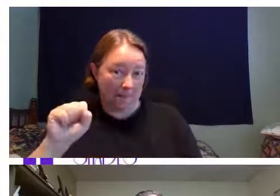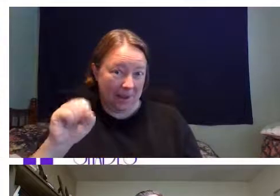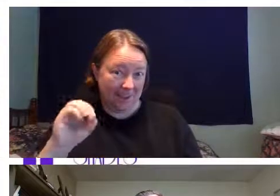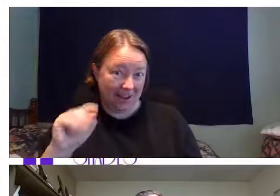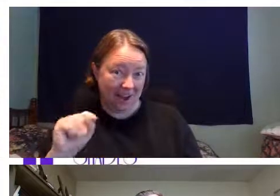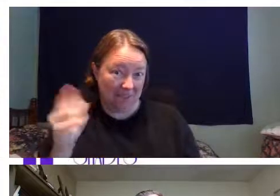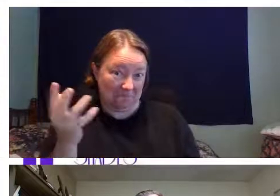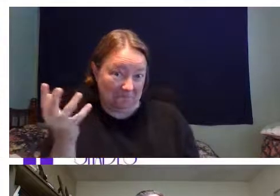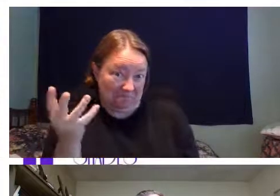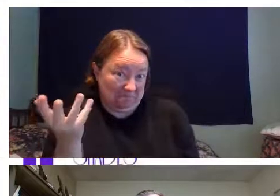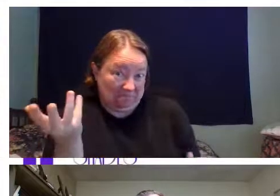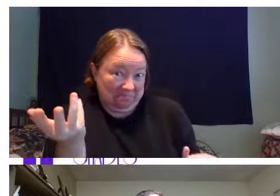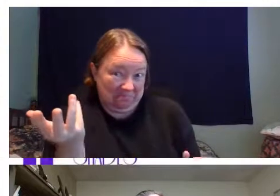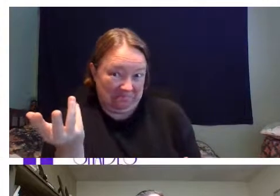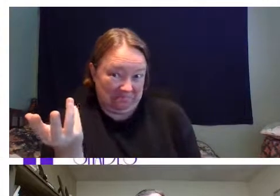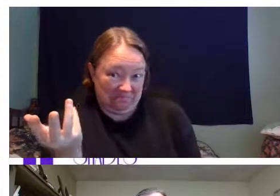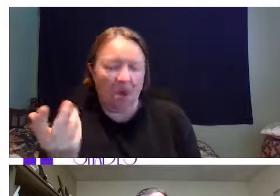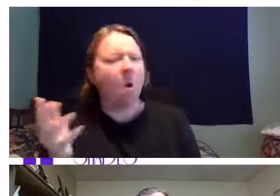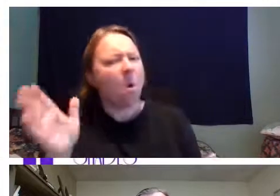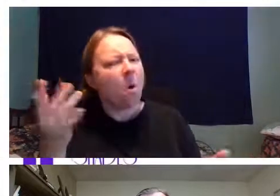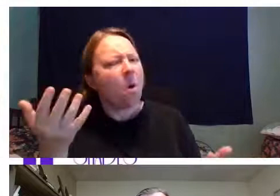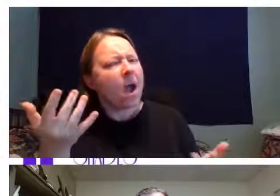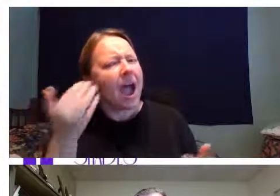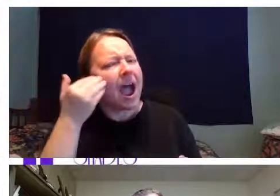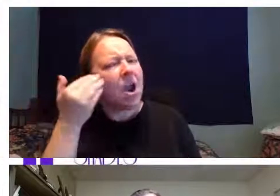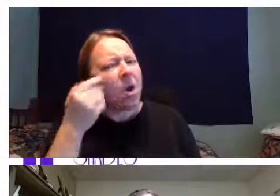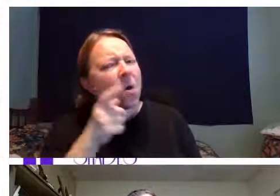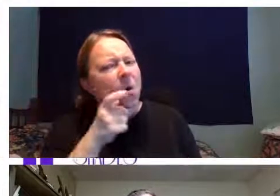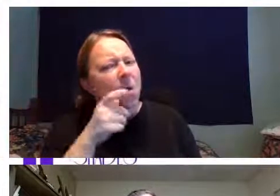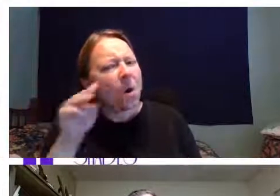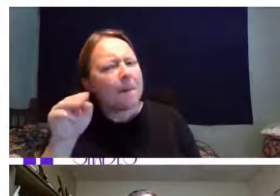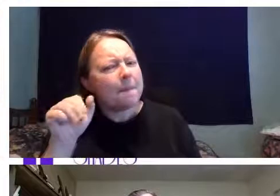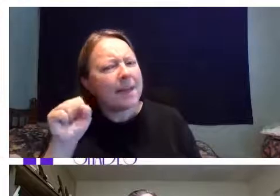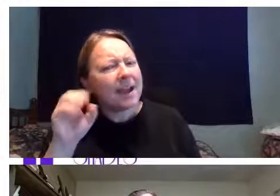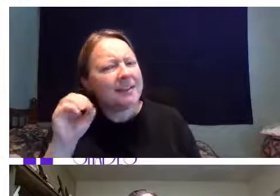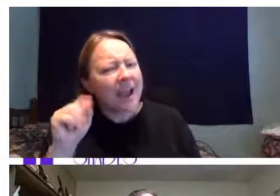but wait, I do know who our mascot is.